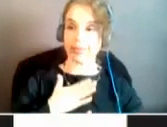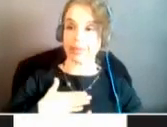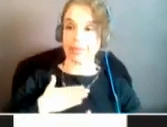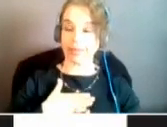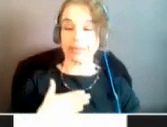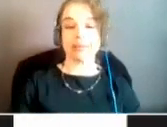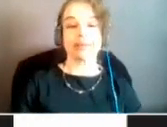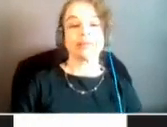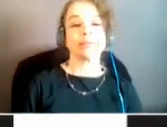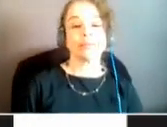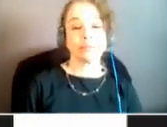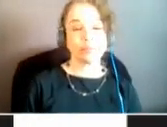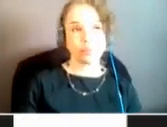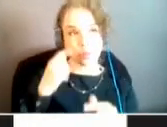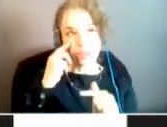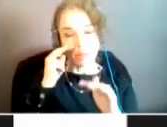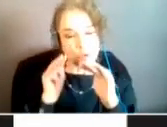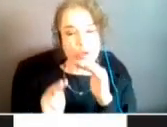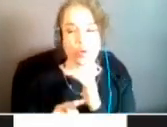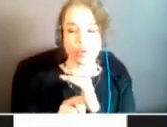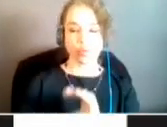Okay, and looking at